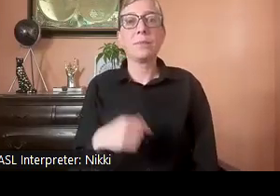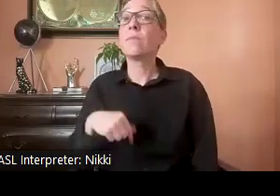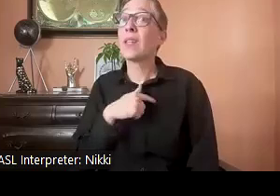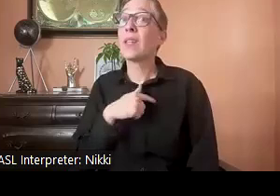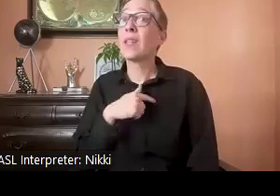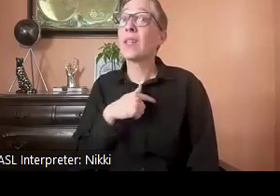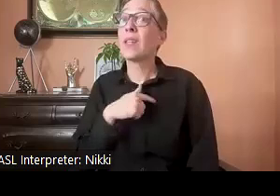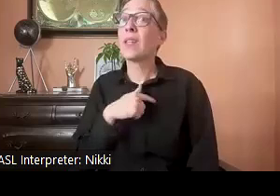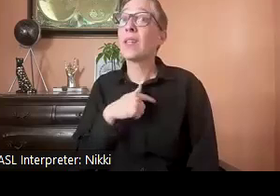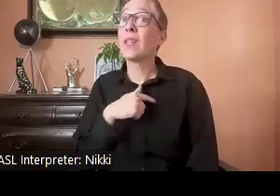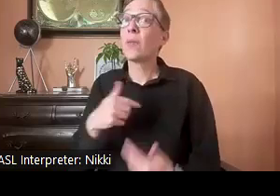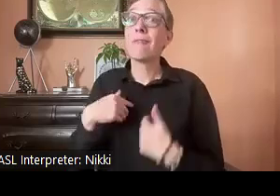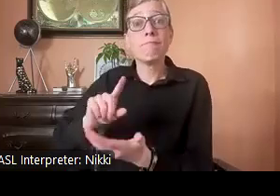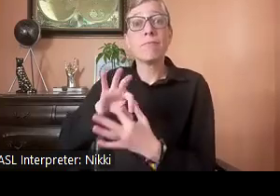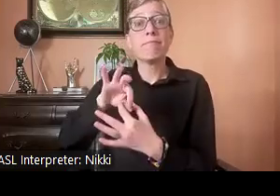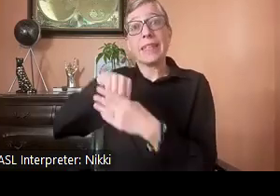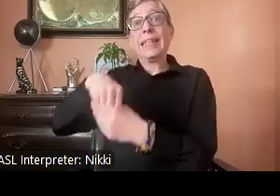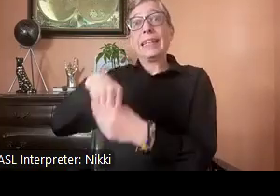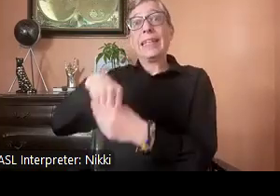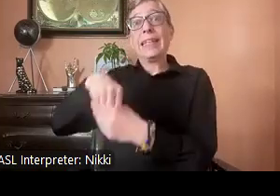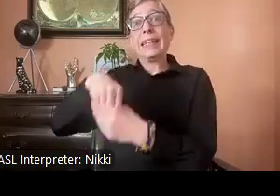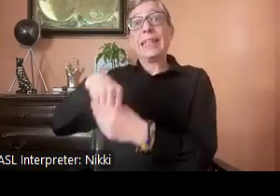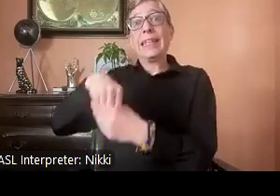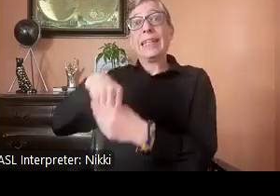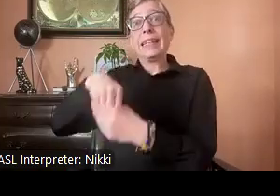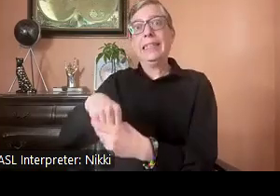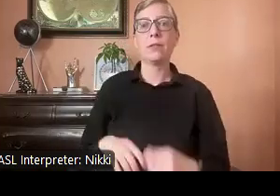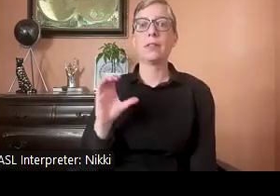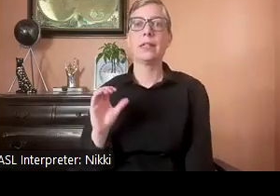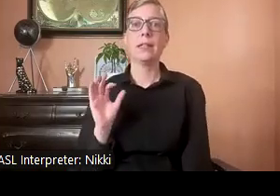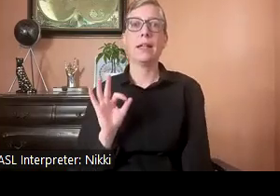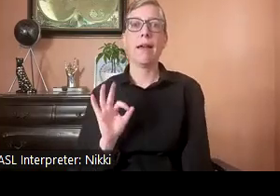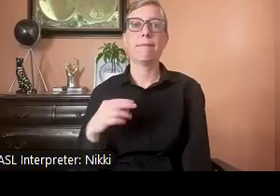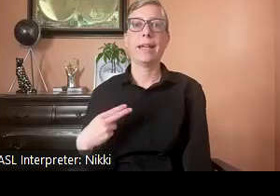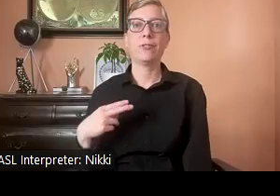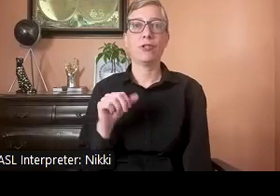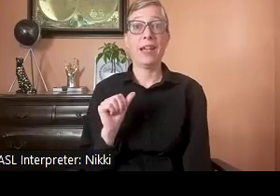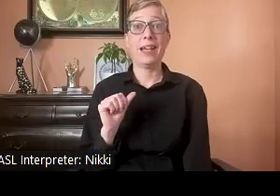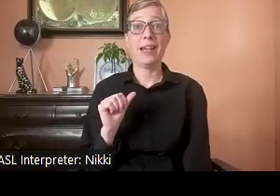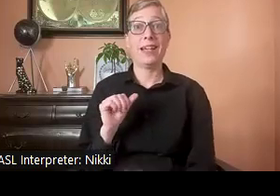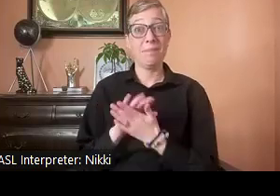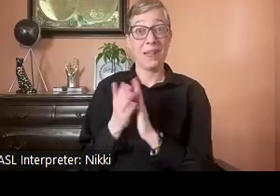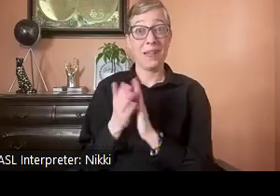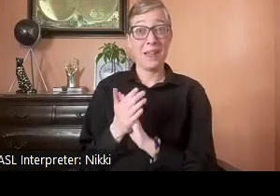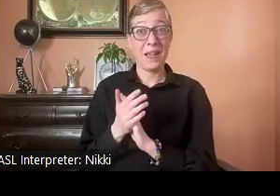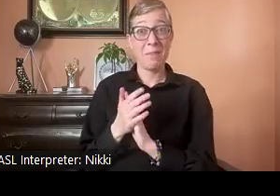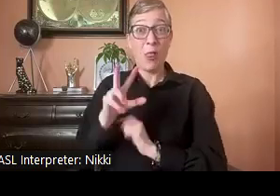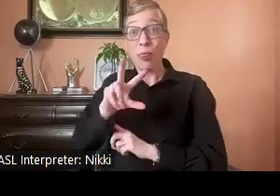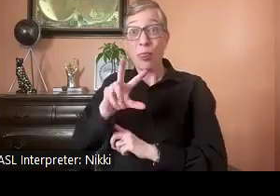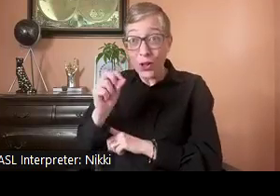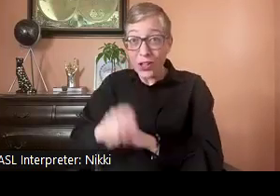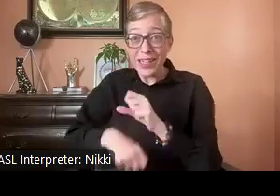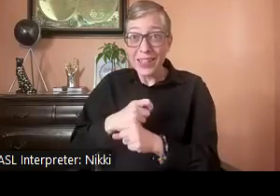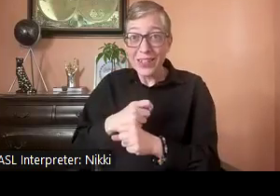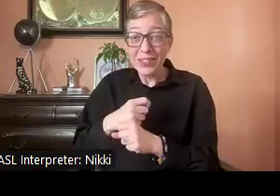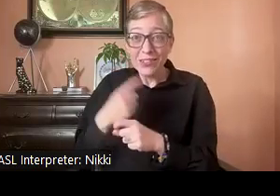journals that that kind of talks to the maturity of our field. CFHA as an organization turned 30 last year, and so that's